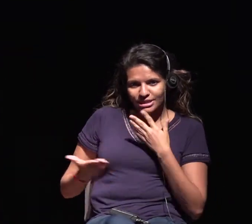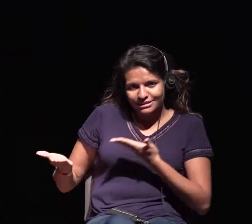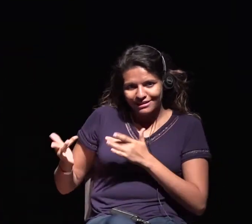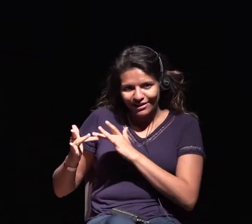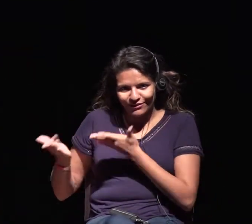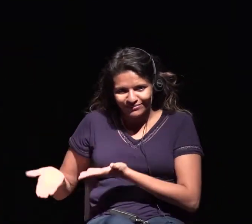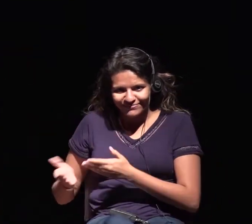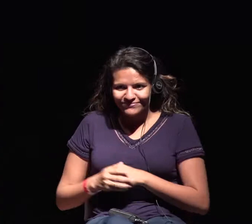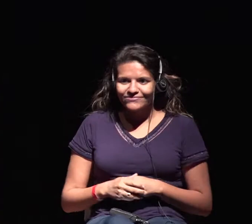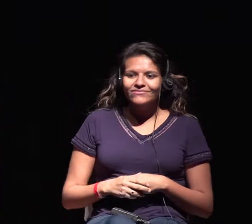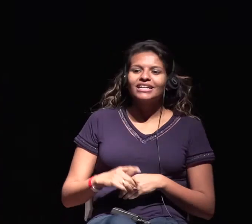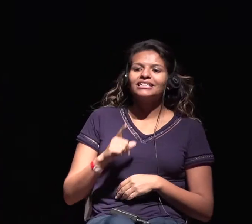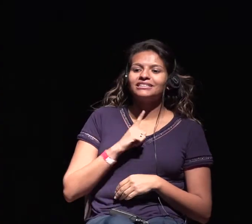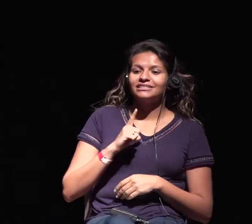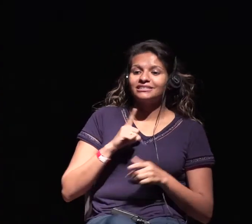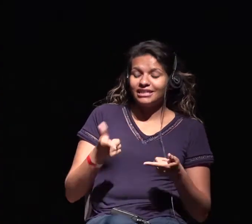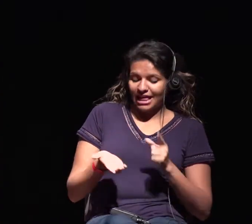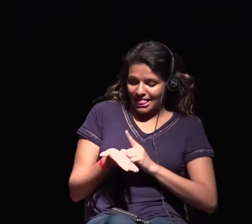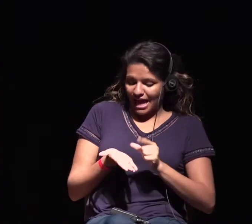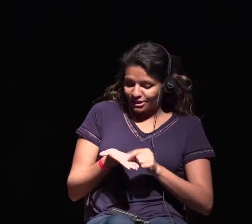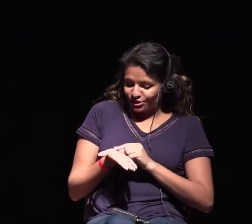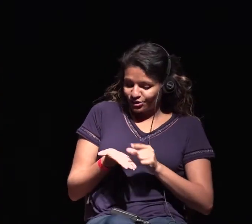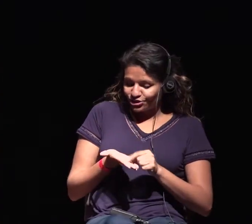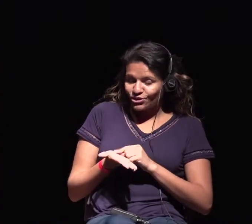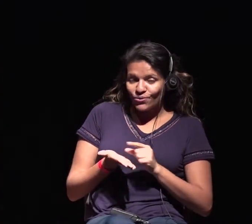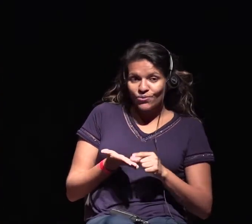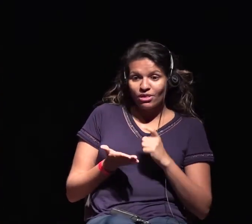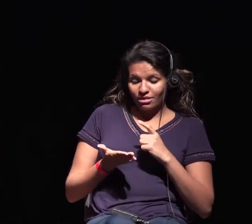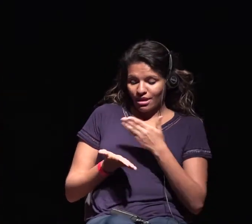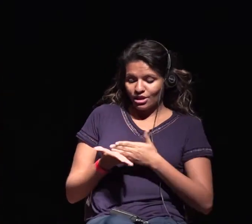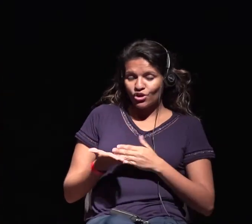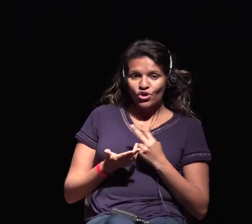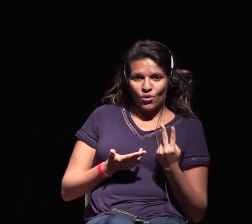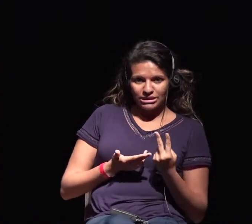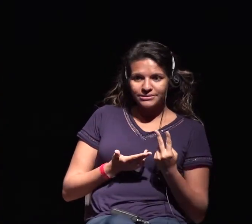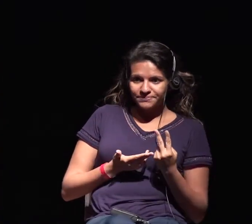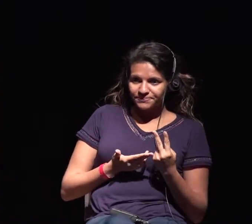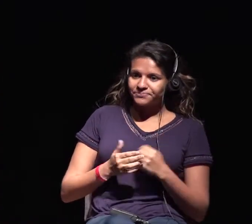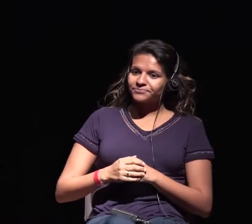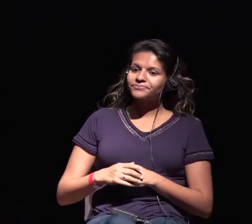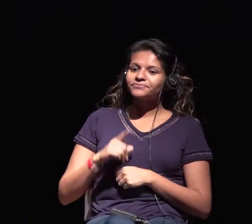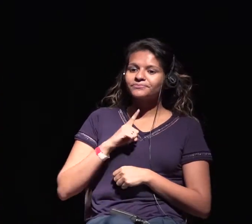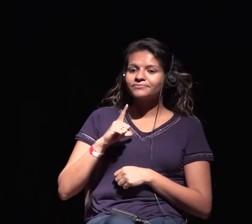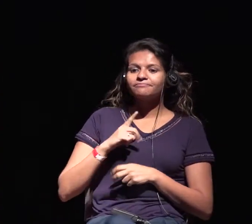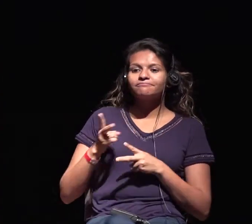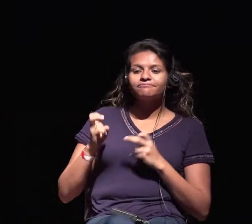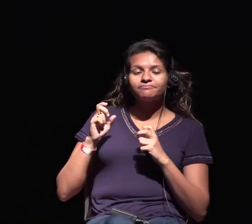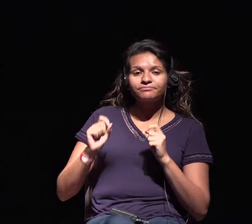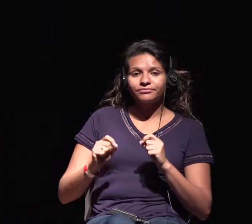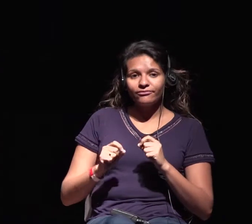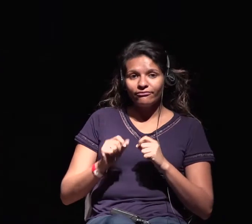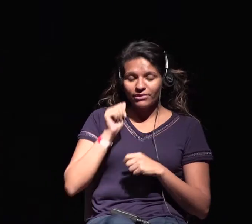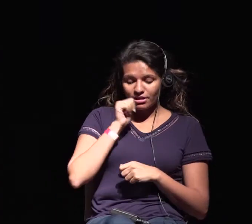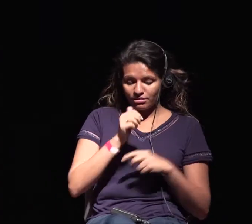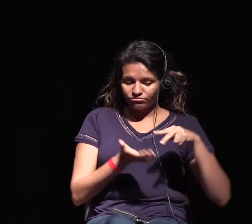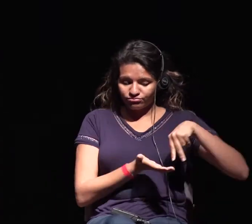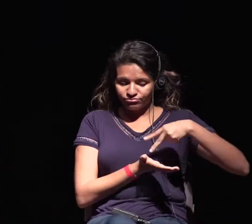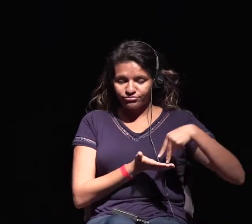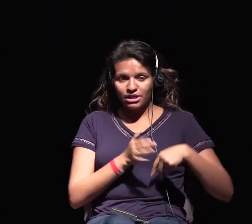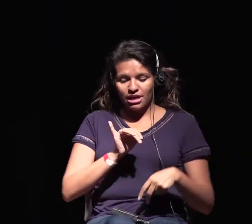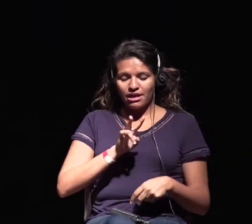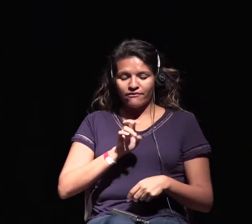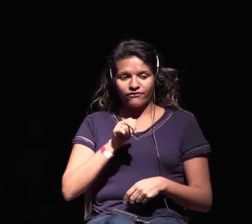paper is broken into two halves. The first examines the US choreographer Yvonne Rainer's varied use